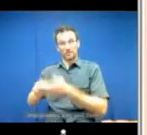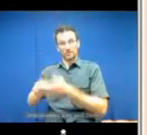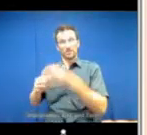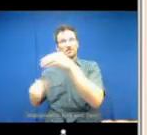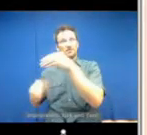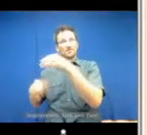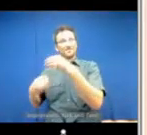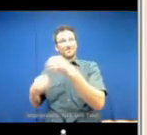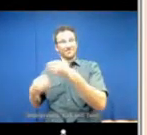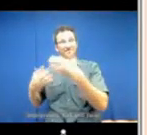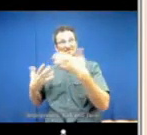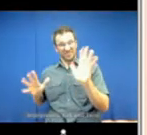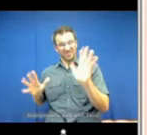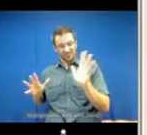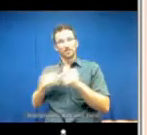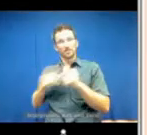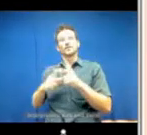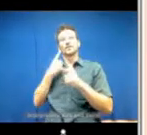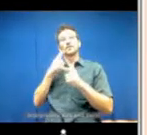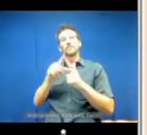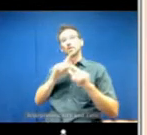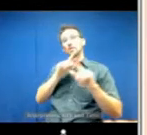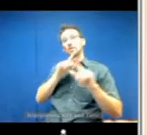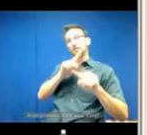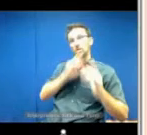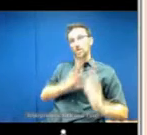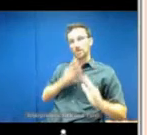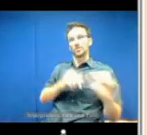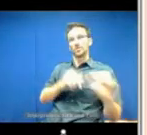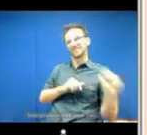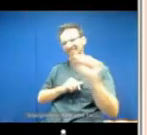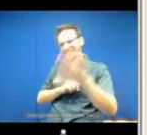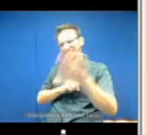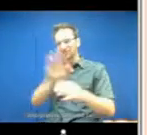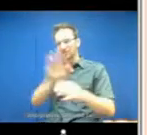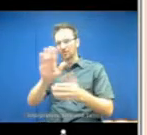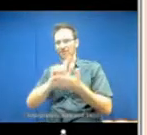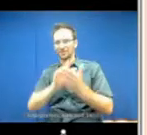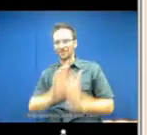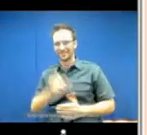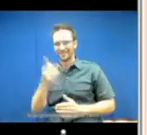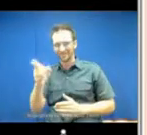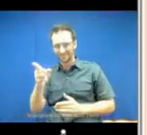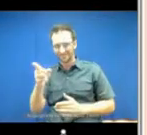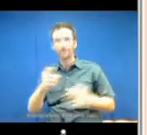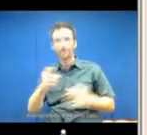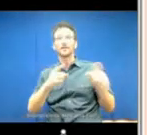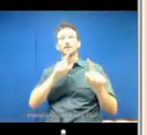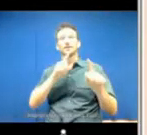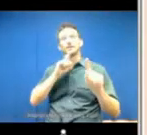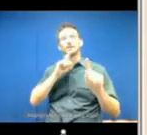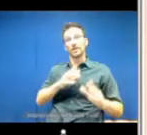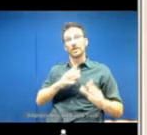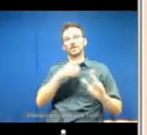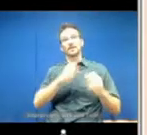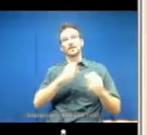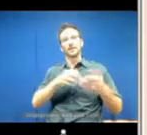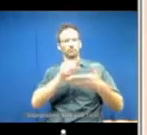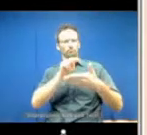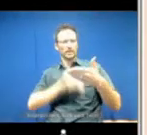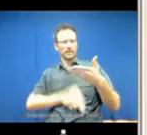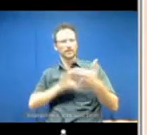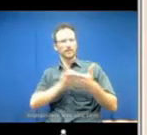deponent. And the deponent has the opportunity to read it to make sure that the